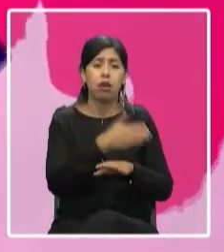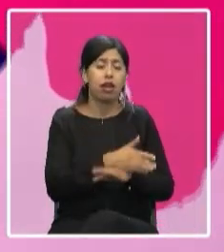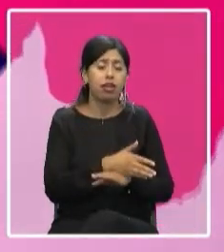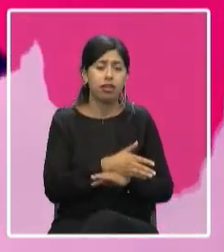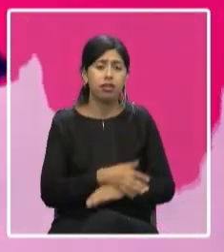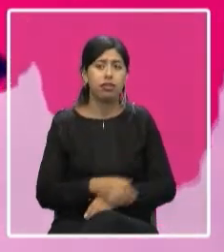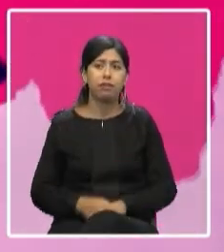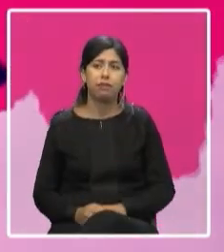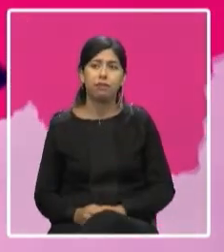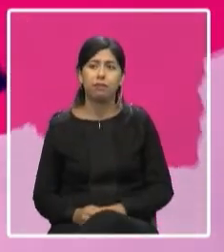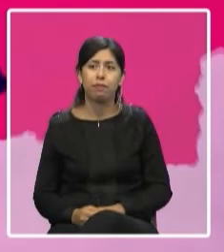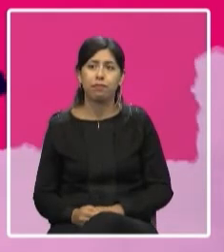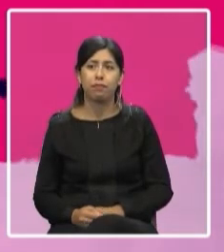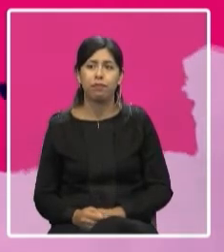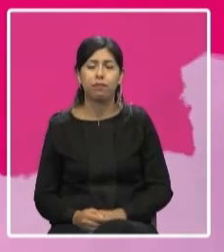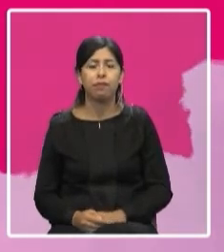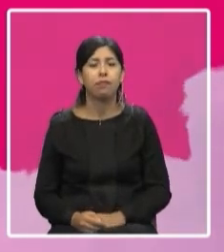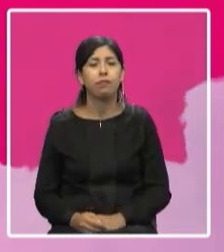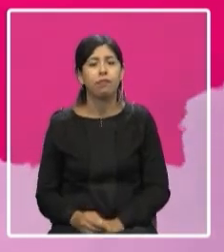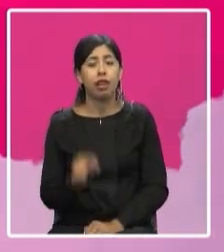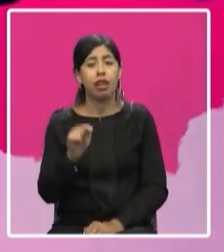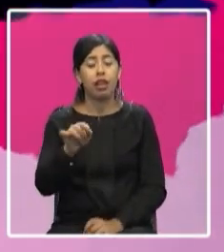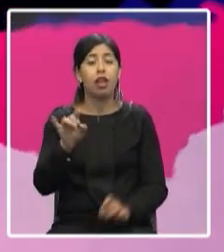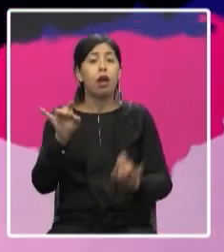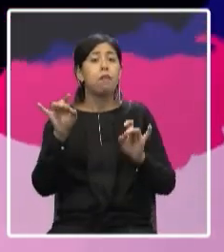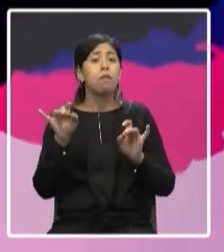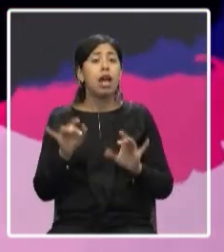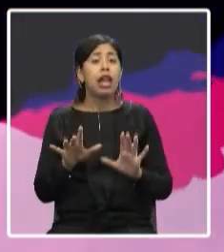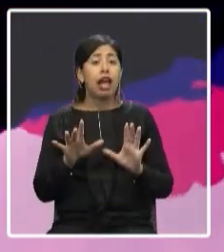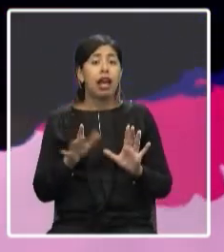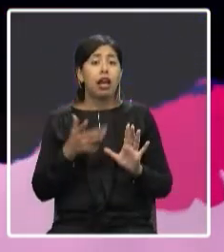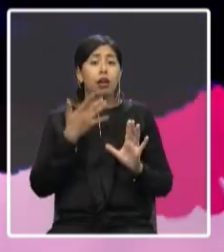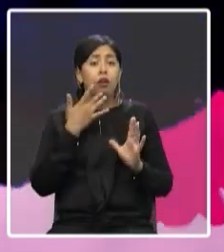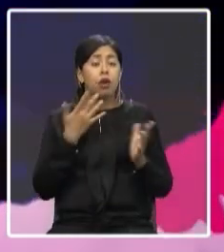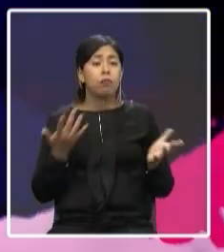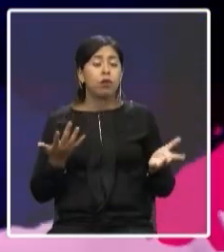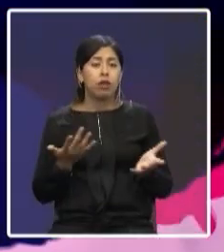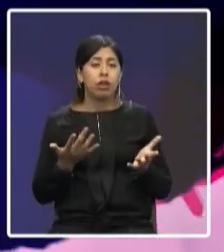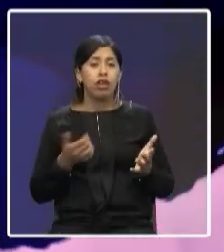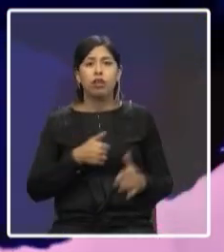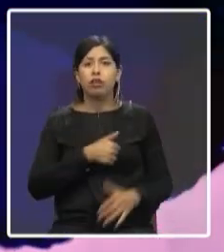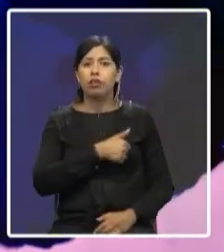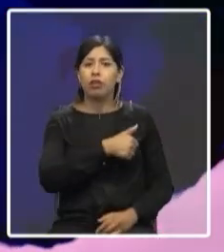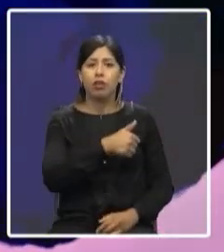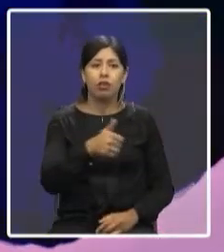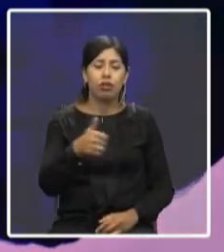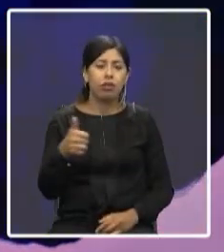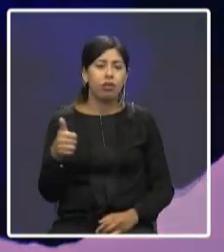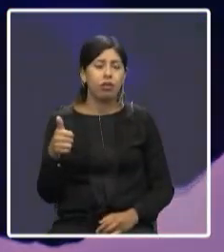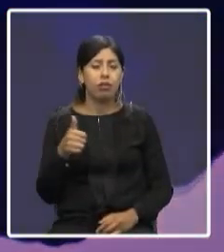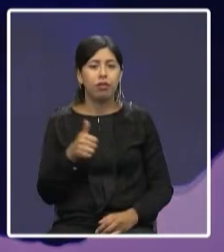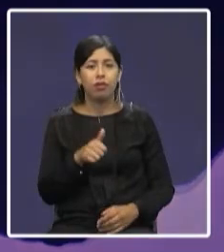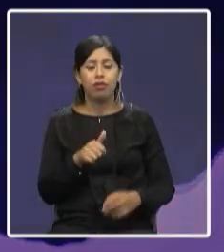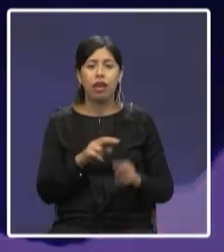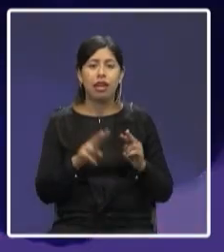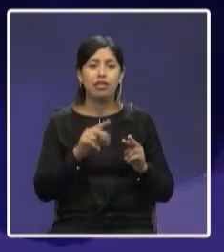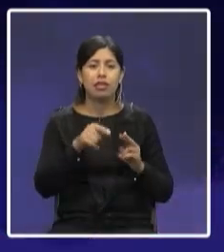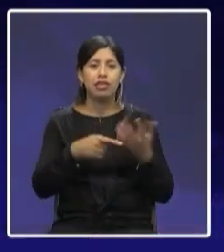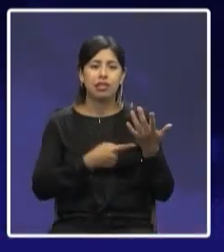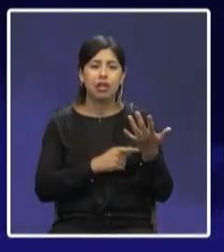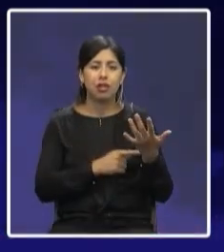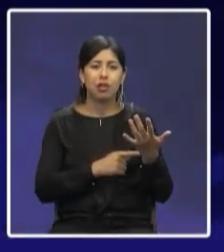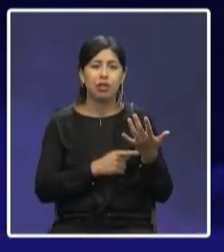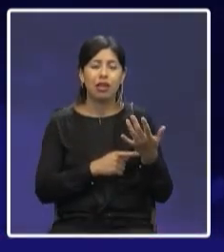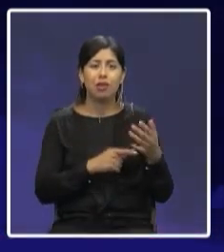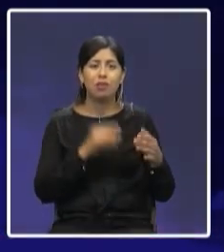Zoom, or that you're using Zoom, it's that we're all using it simultaneously, that we've agreed that this is a suitable substitute for being there